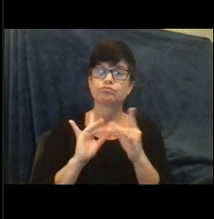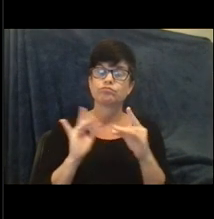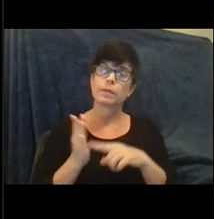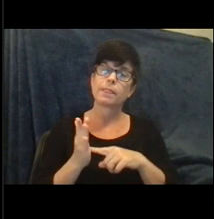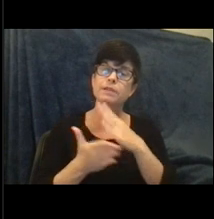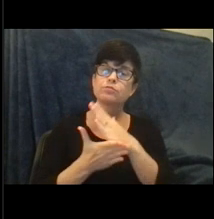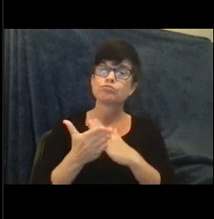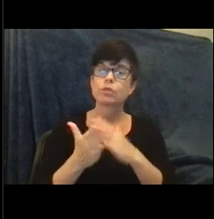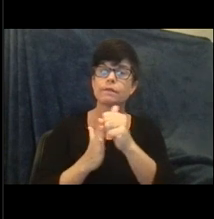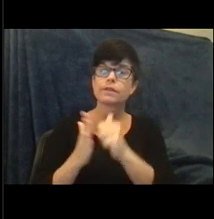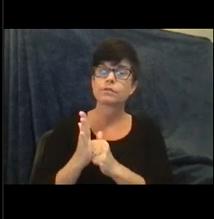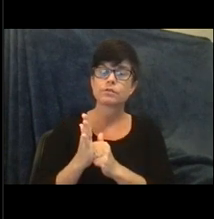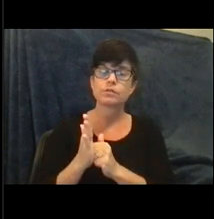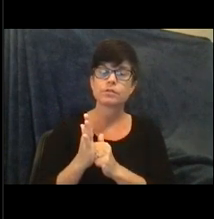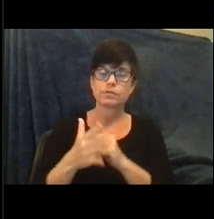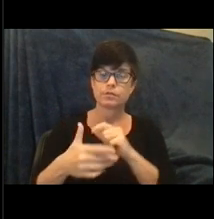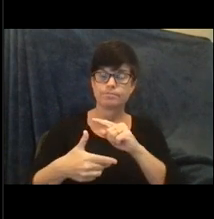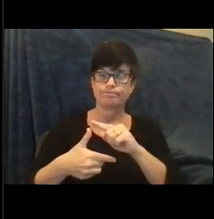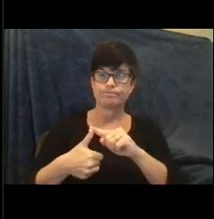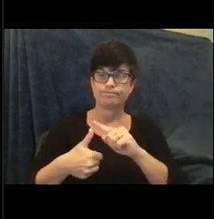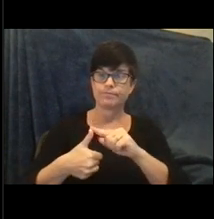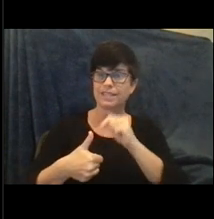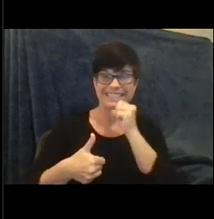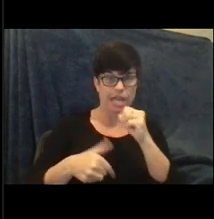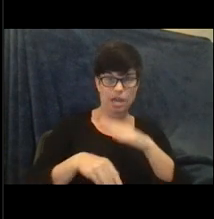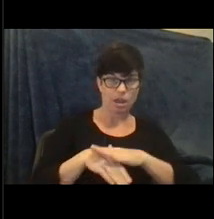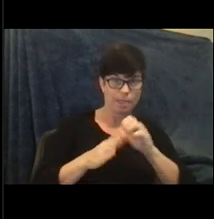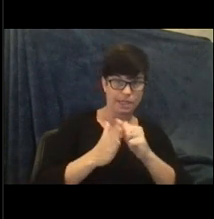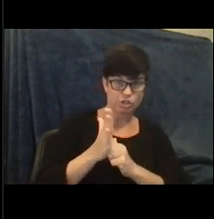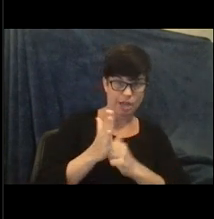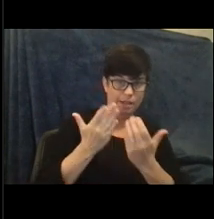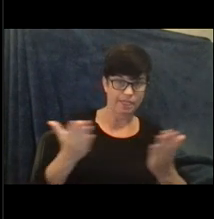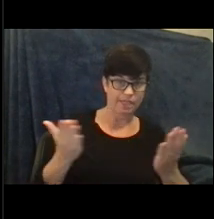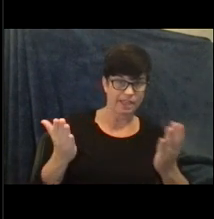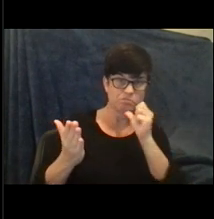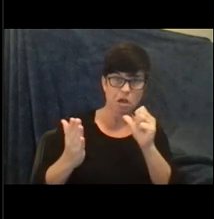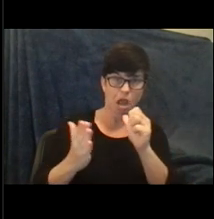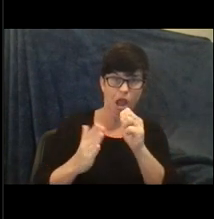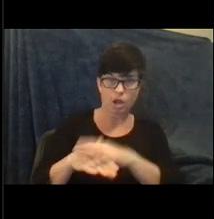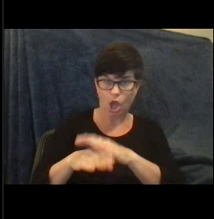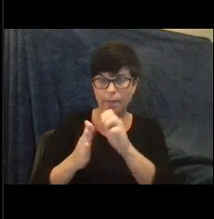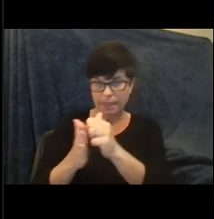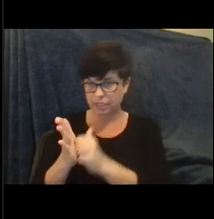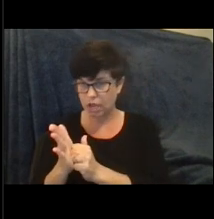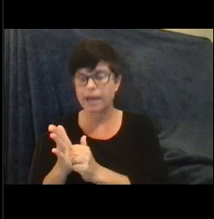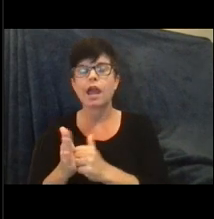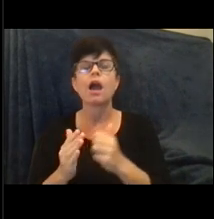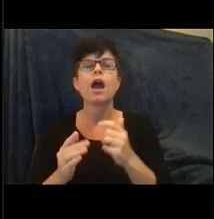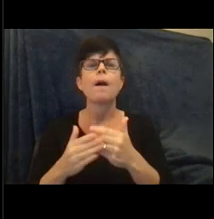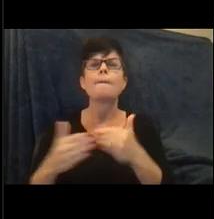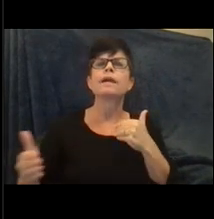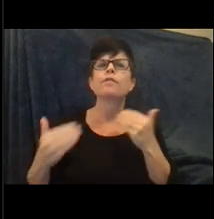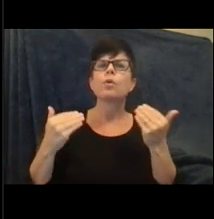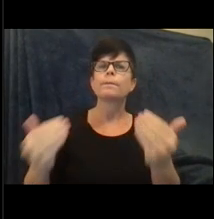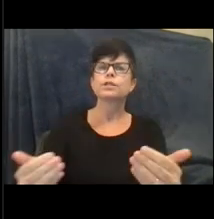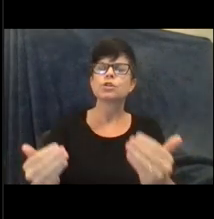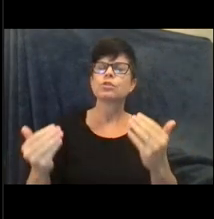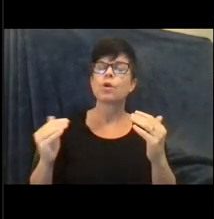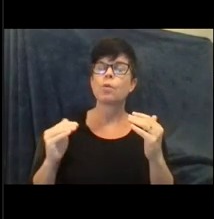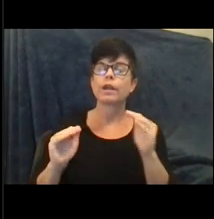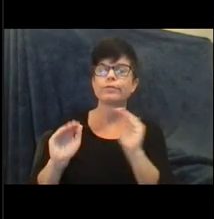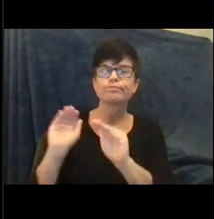agenda for items that are not on the agenda. Before we proceed with public comments, I want to remind everybody,